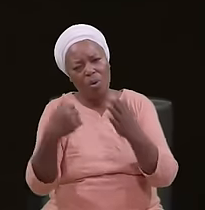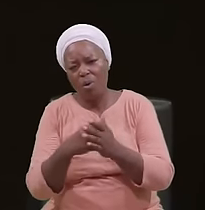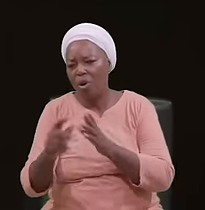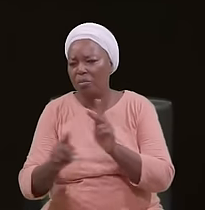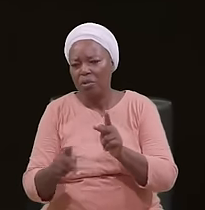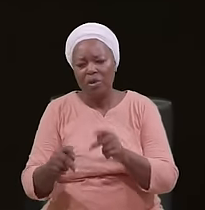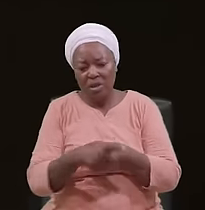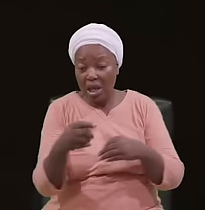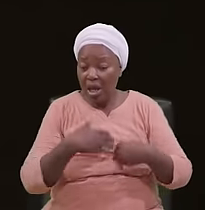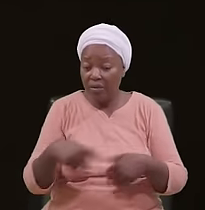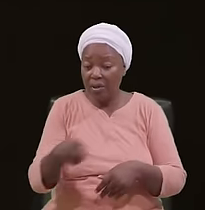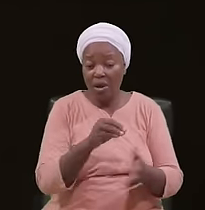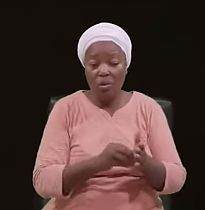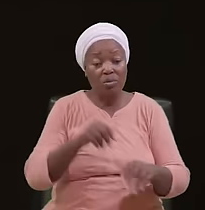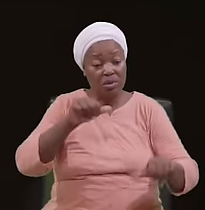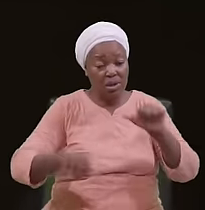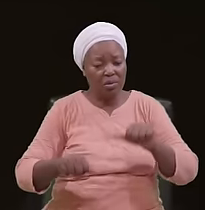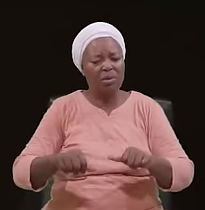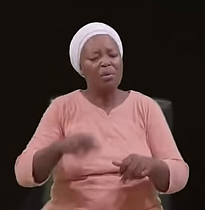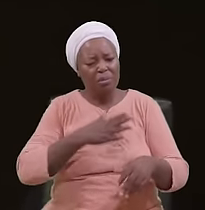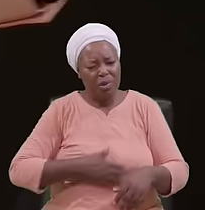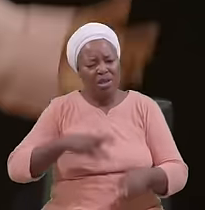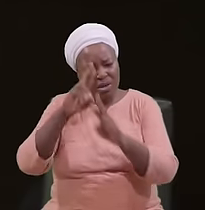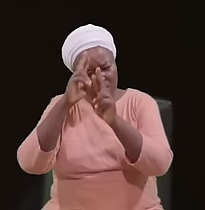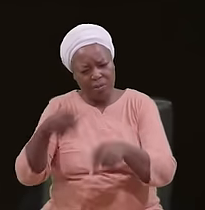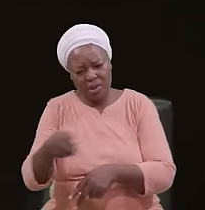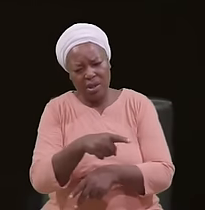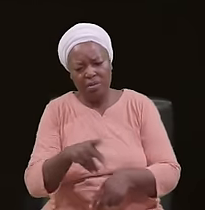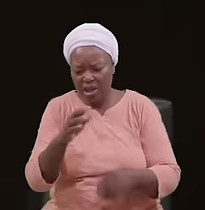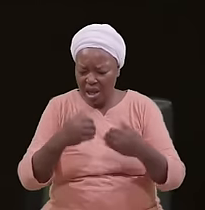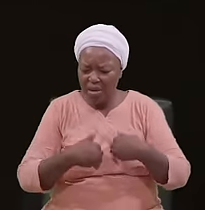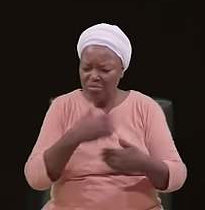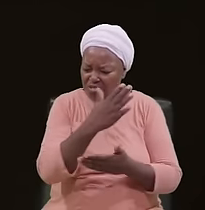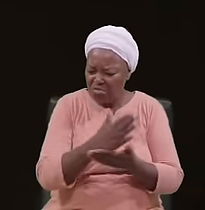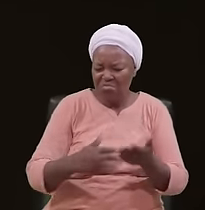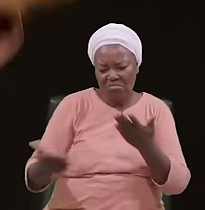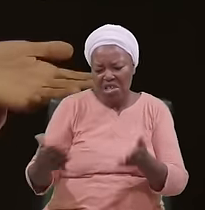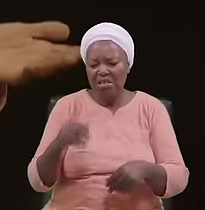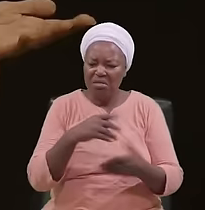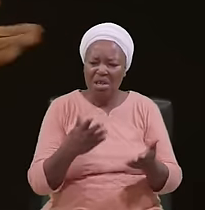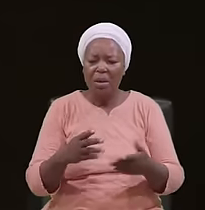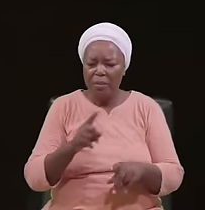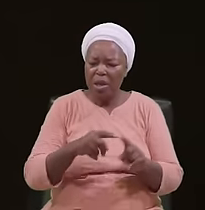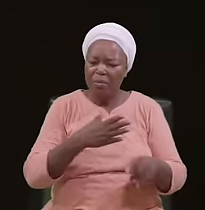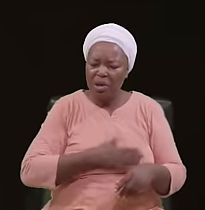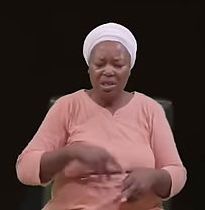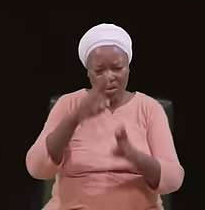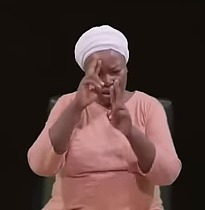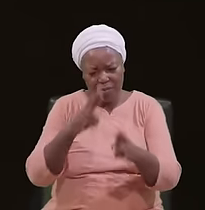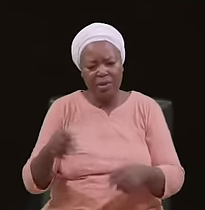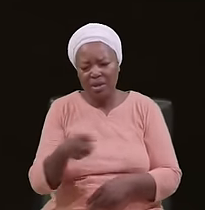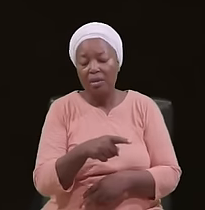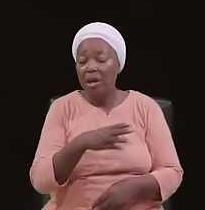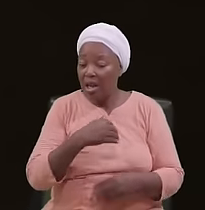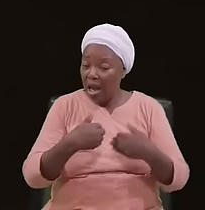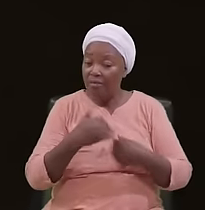their doubts, respect them. They have their misgivings, respect them. They have their wrong thinking, respect